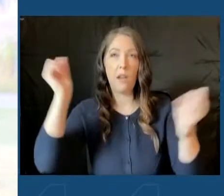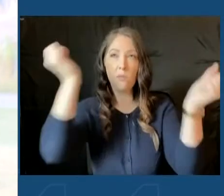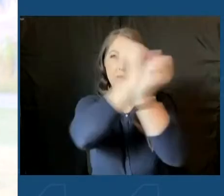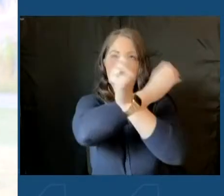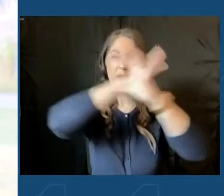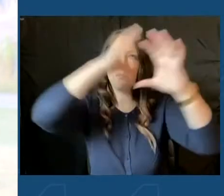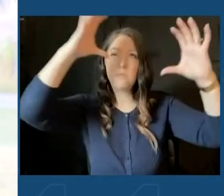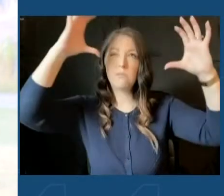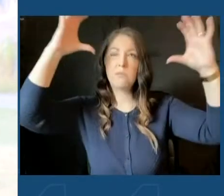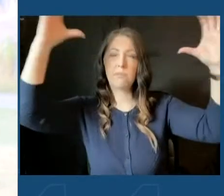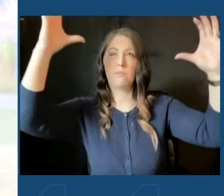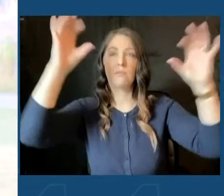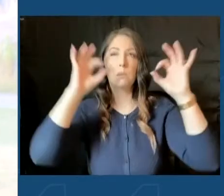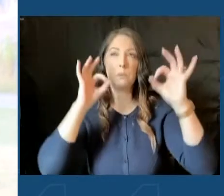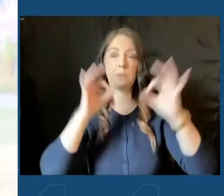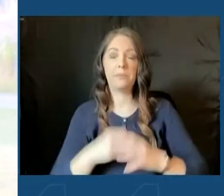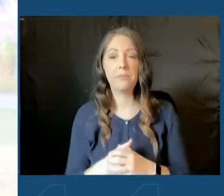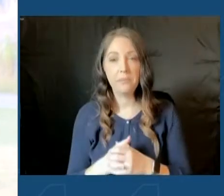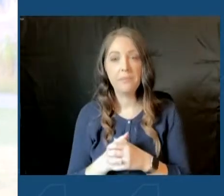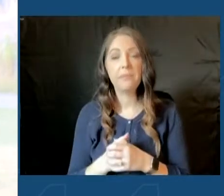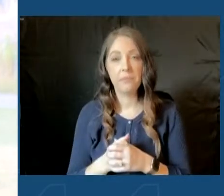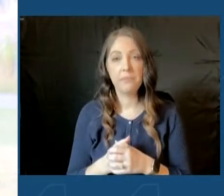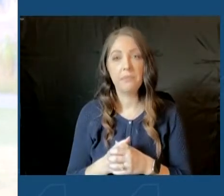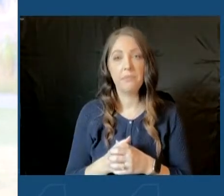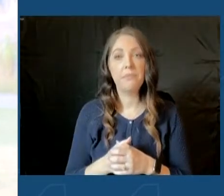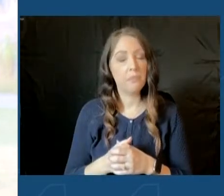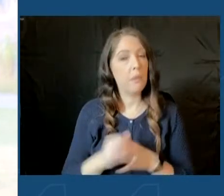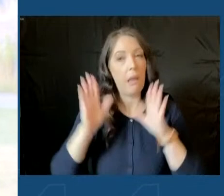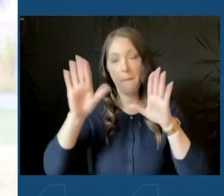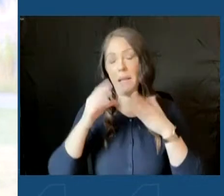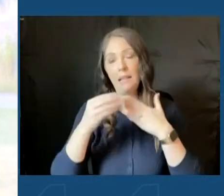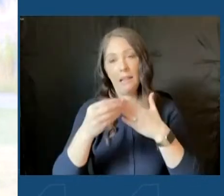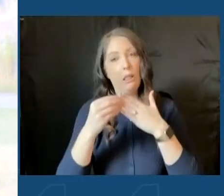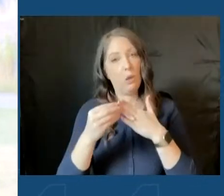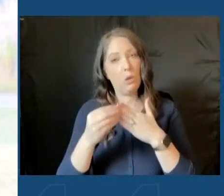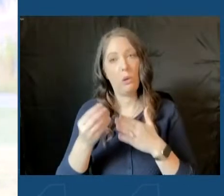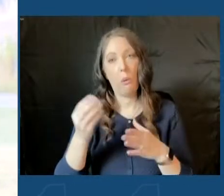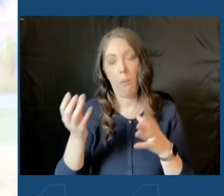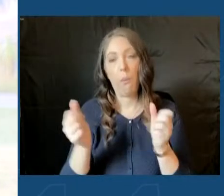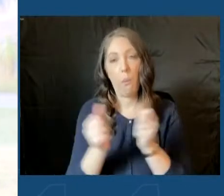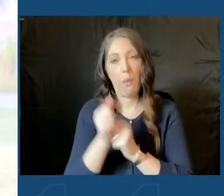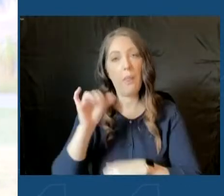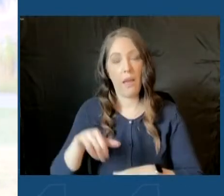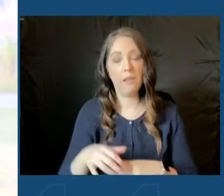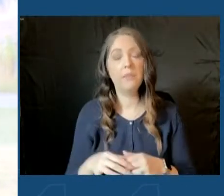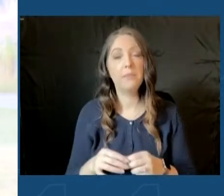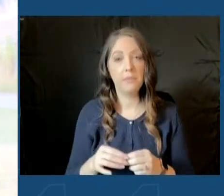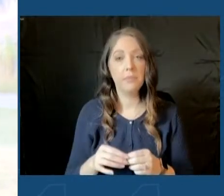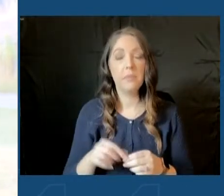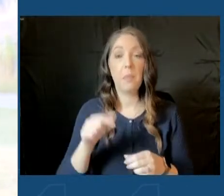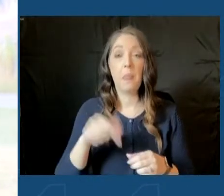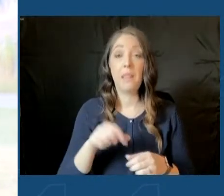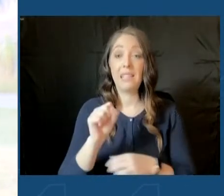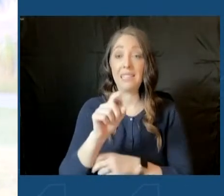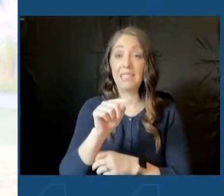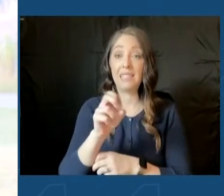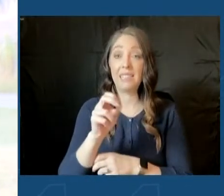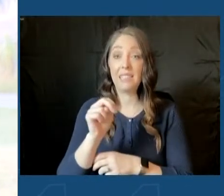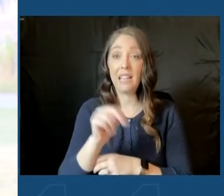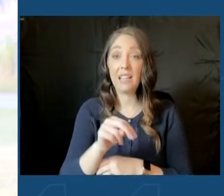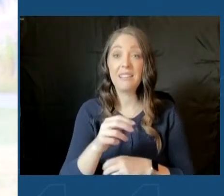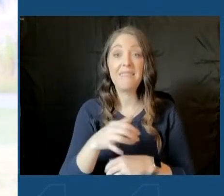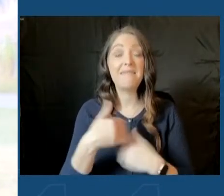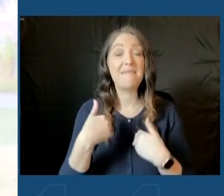all putting together here with such great leadership. Just the station came complete with a life-size